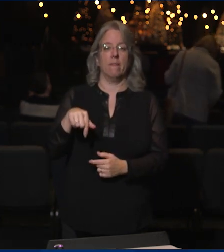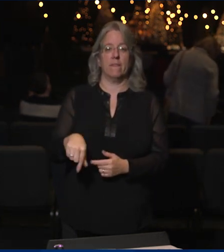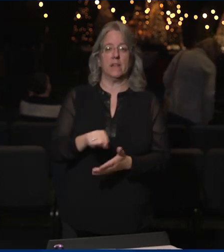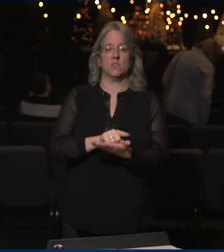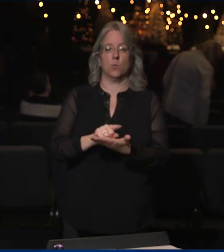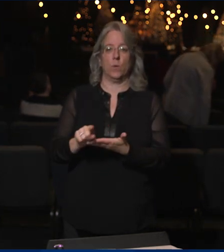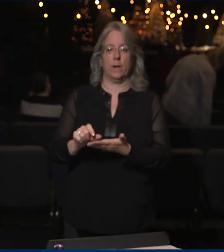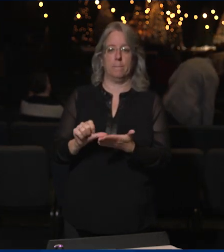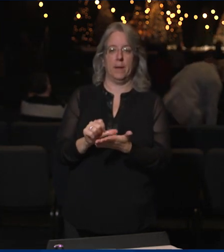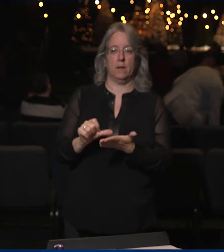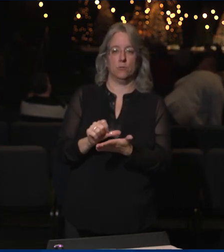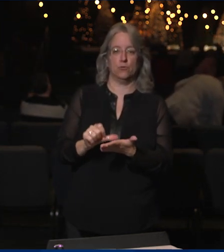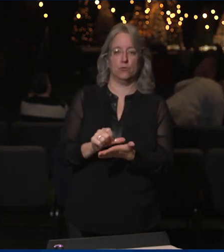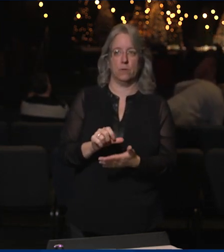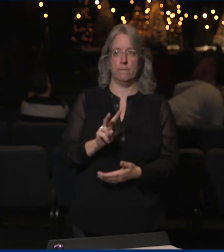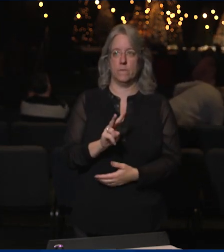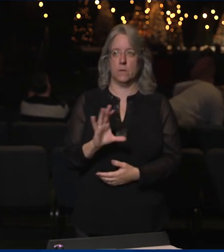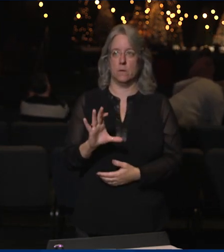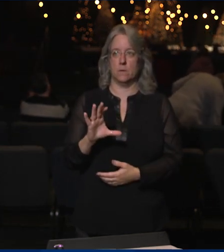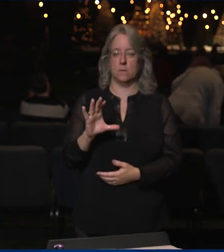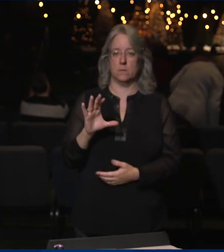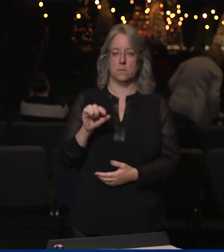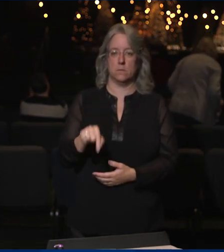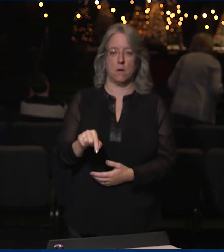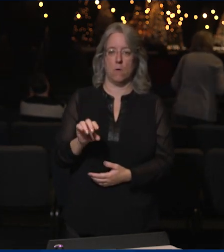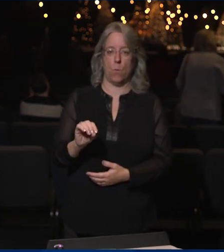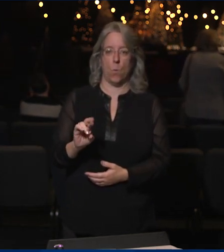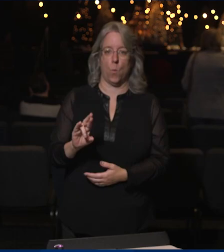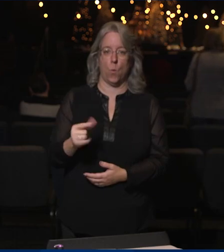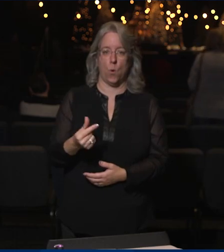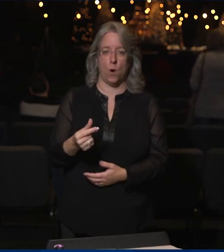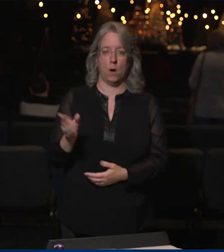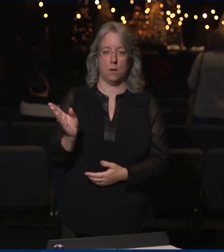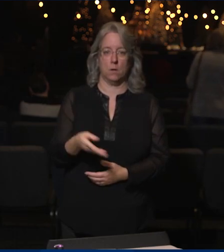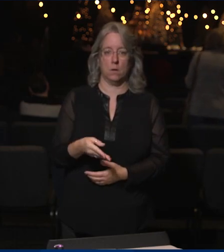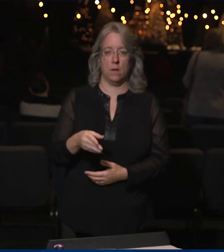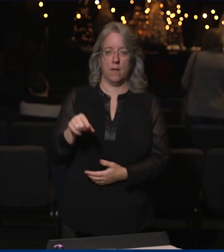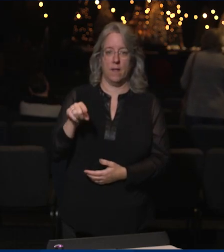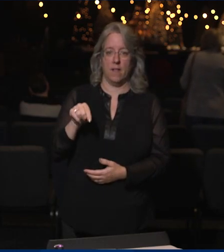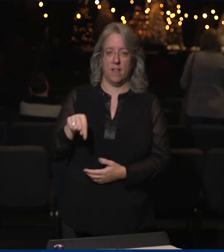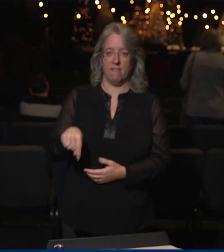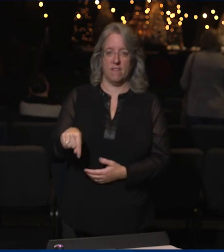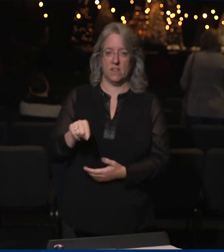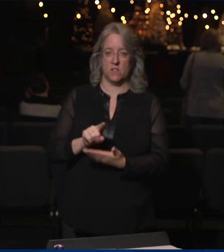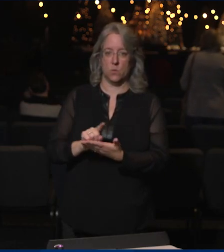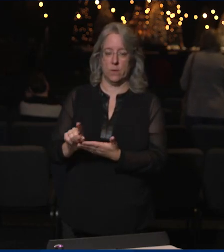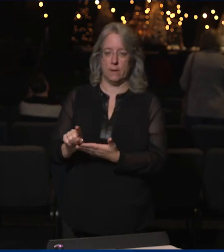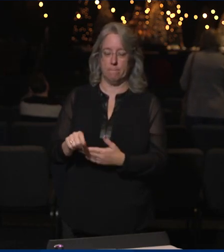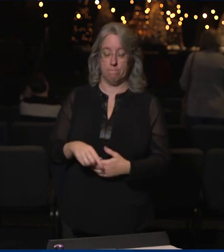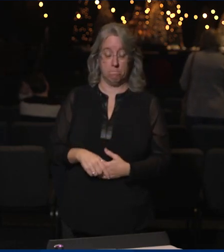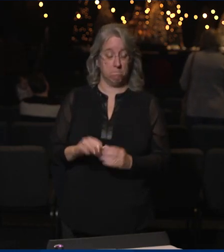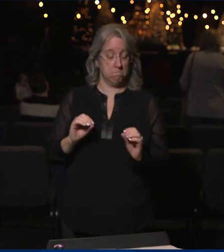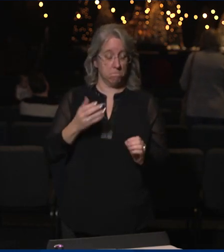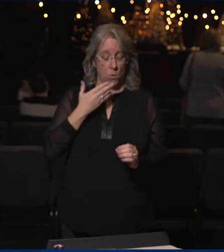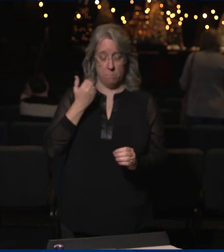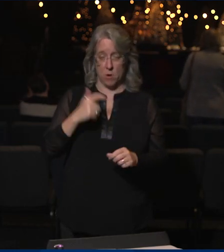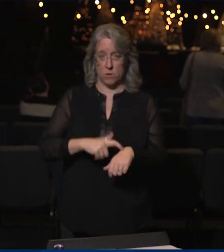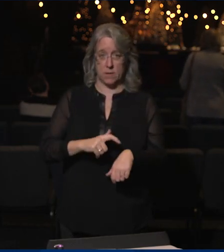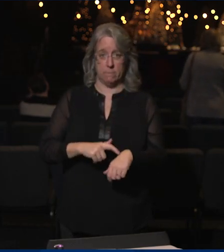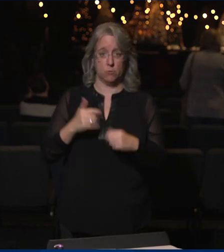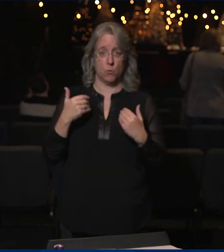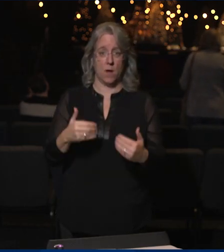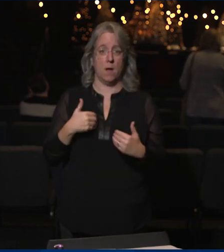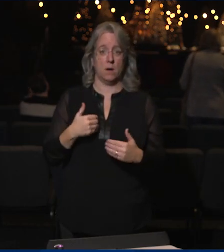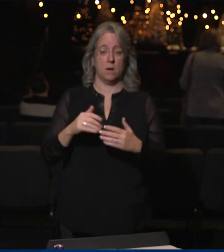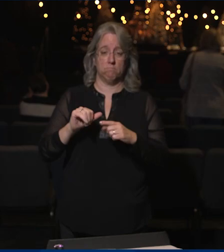vineyardcolumbus.org/this week. Please, there's no better time to start a new habit and the discipline of reading and engaging with the Word of God. So we